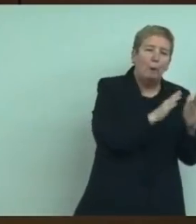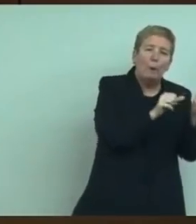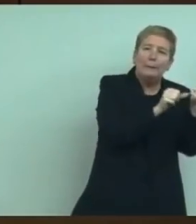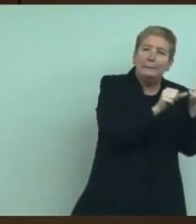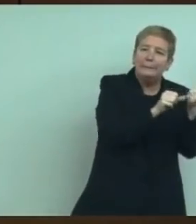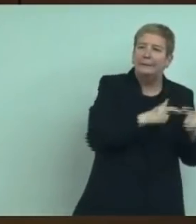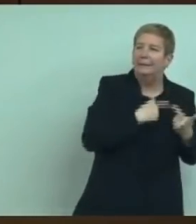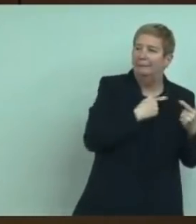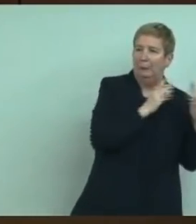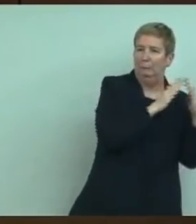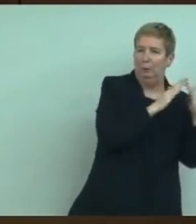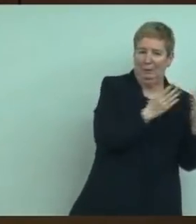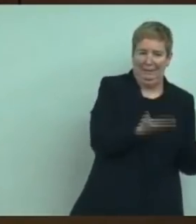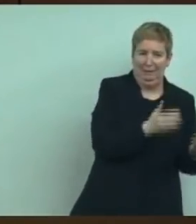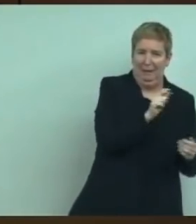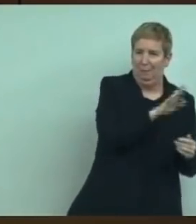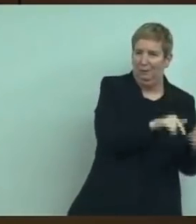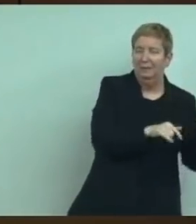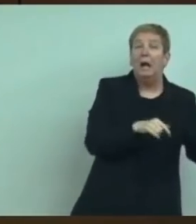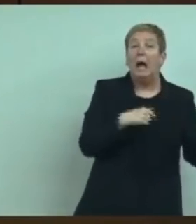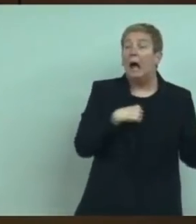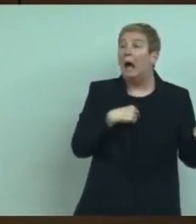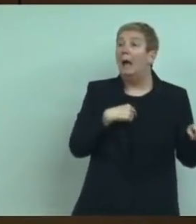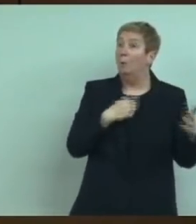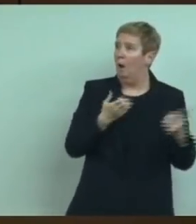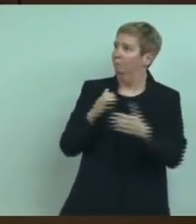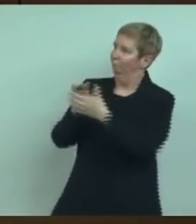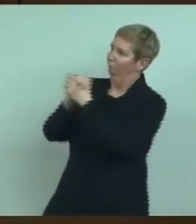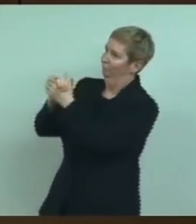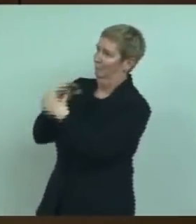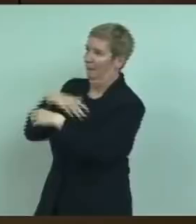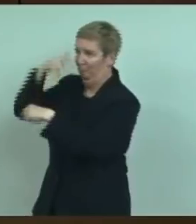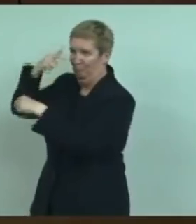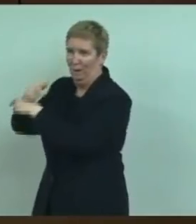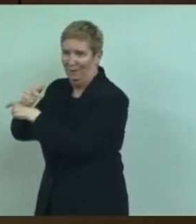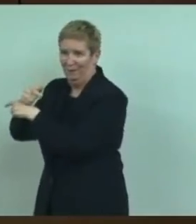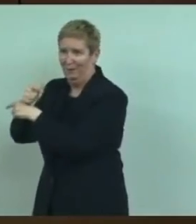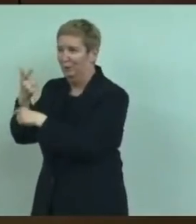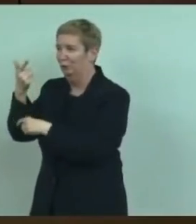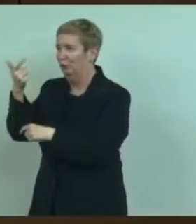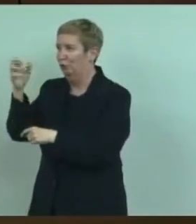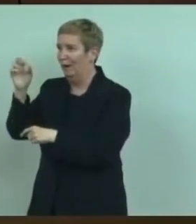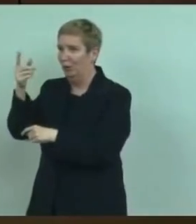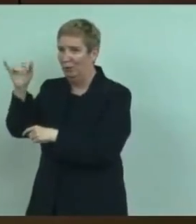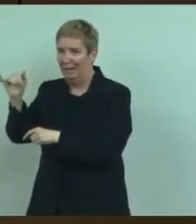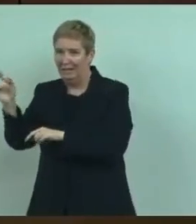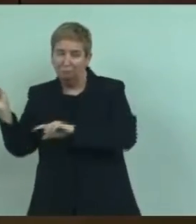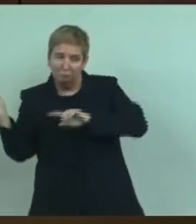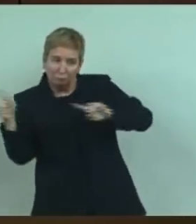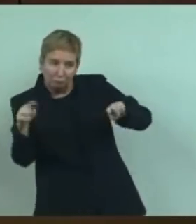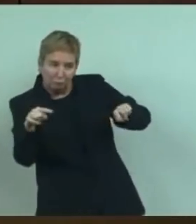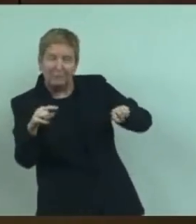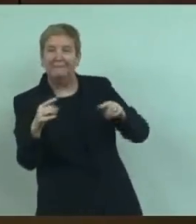in a month. I want to congratulate my brother, Gregory, who's gone by and visited outside through a